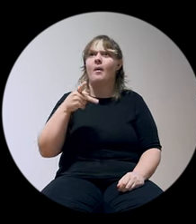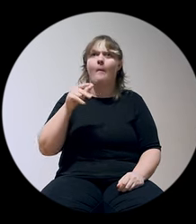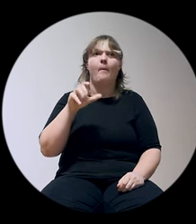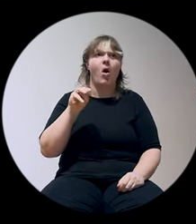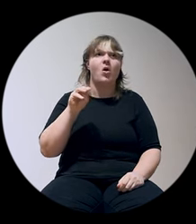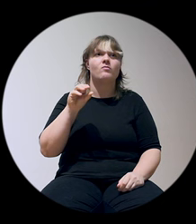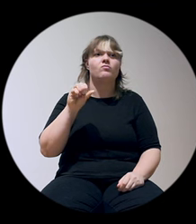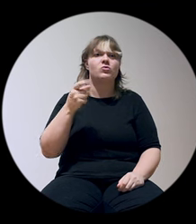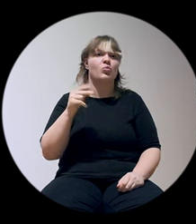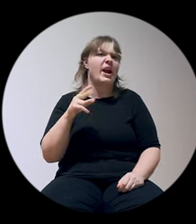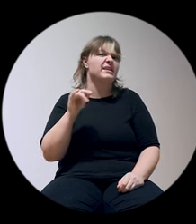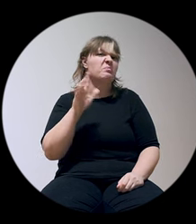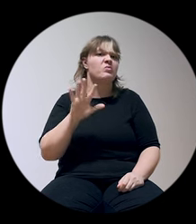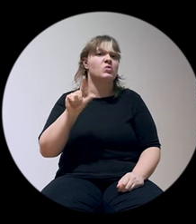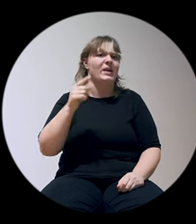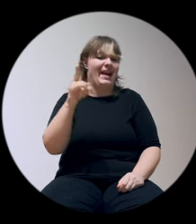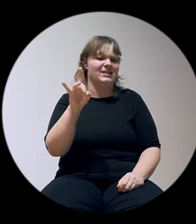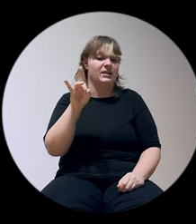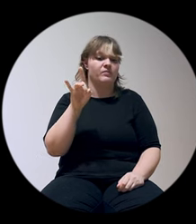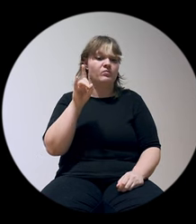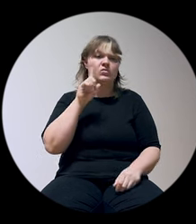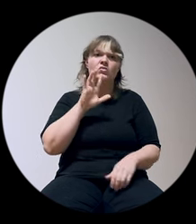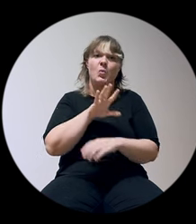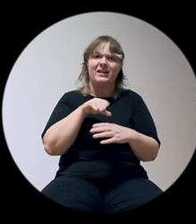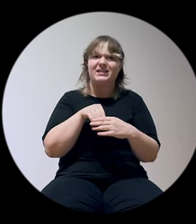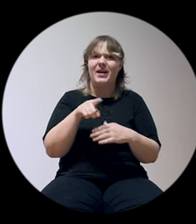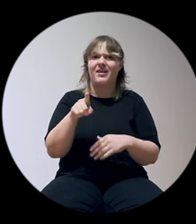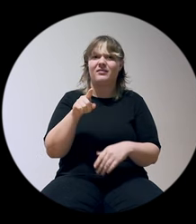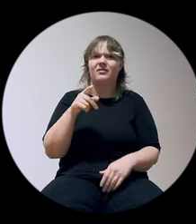probably in 2018 to participate in Desert X Biennial.